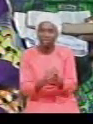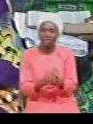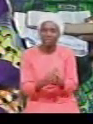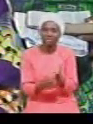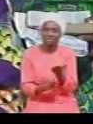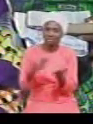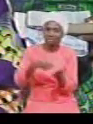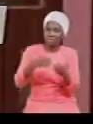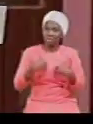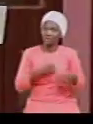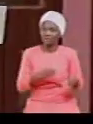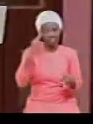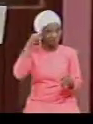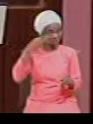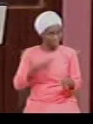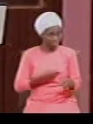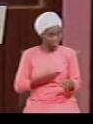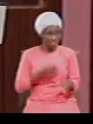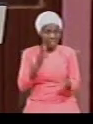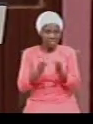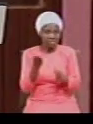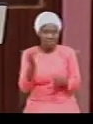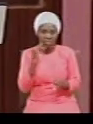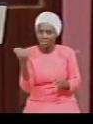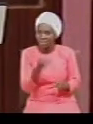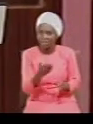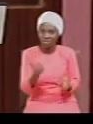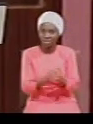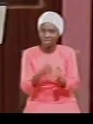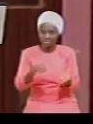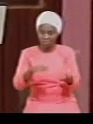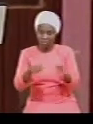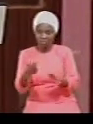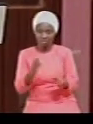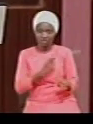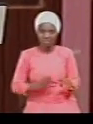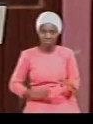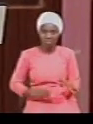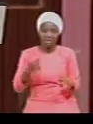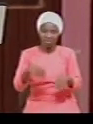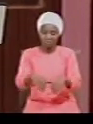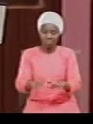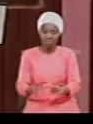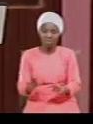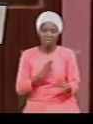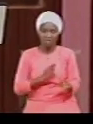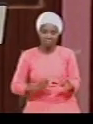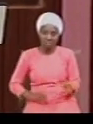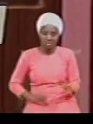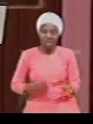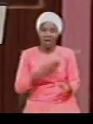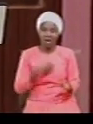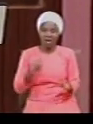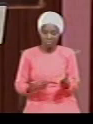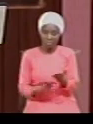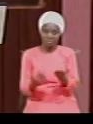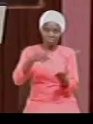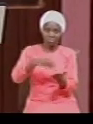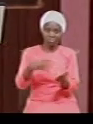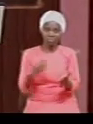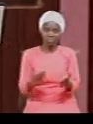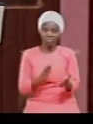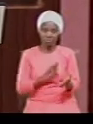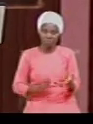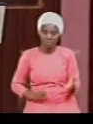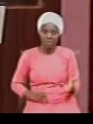us, if there is anything the death of Christ, the burial of Christ, and the resurrection of